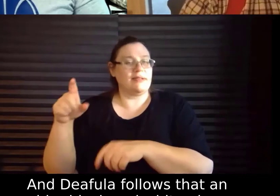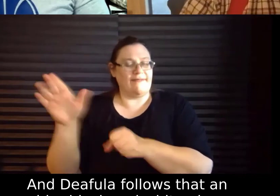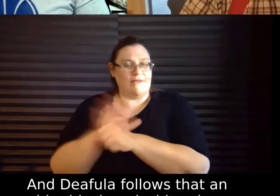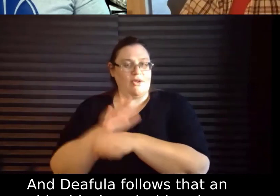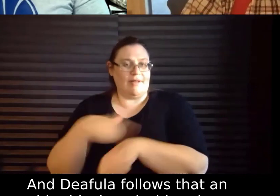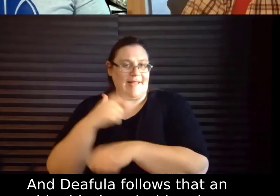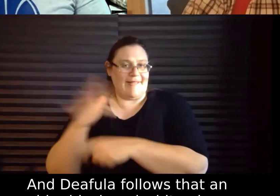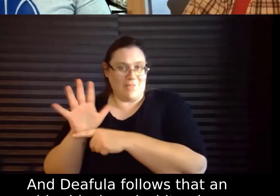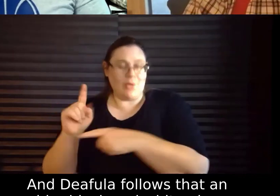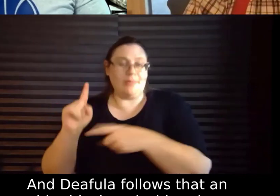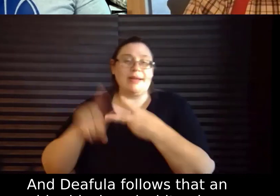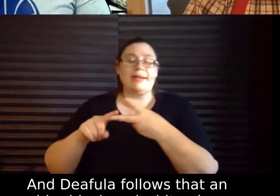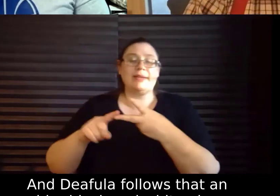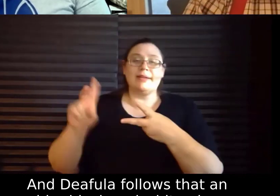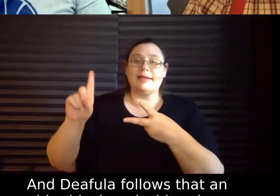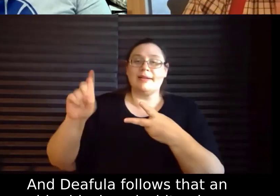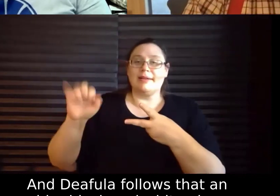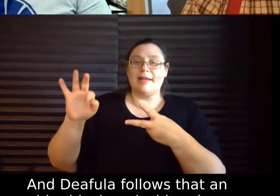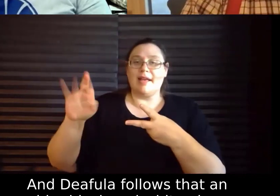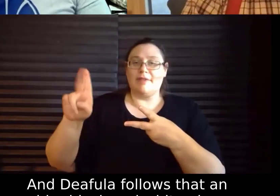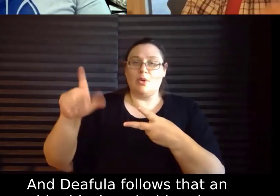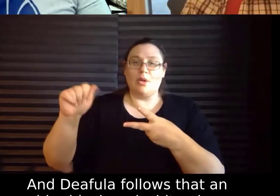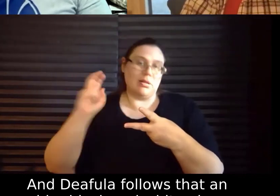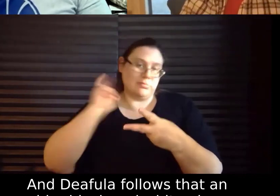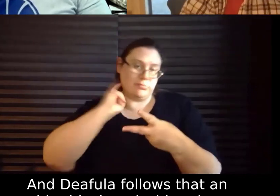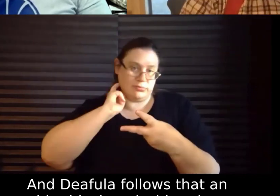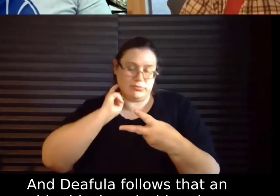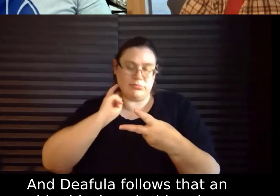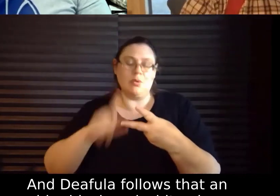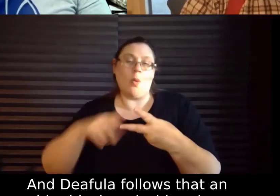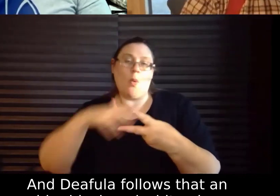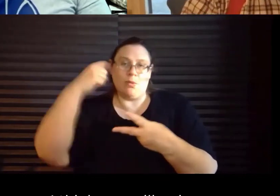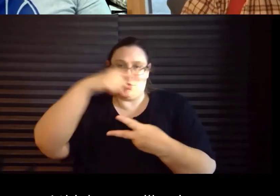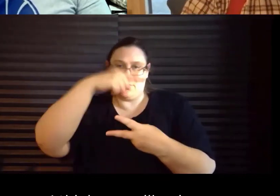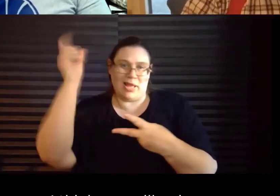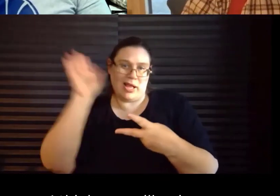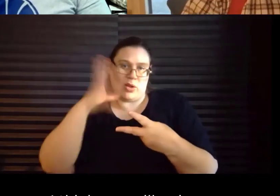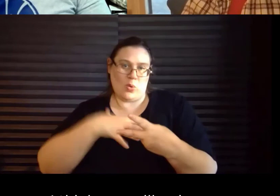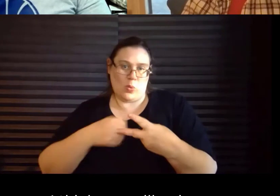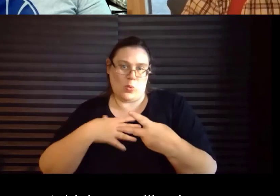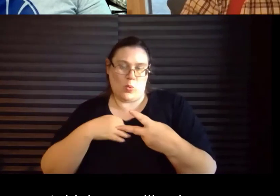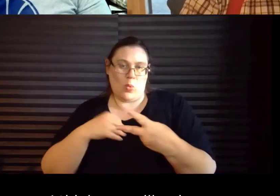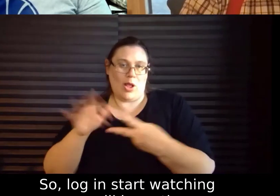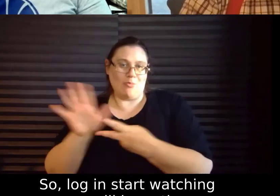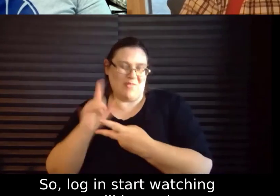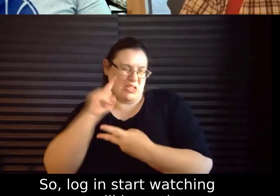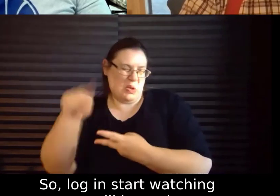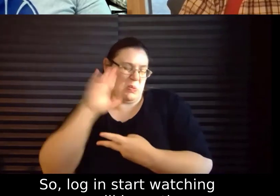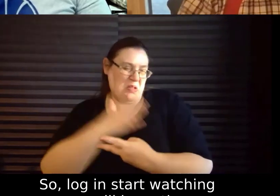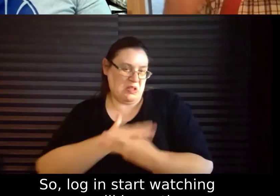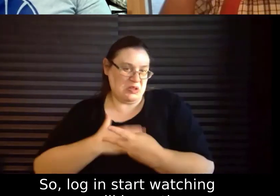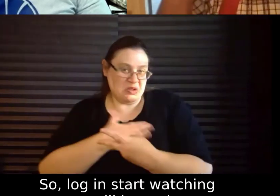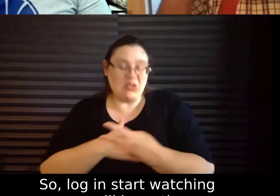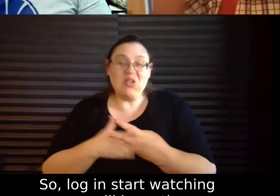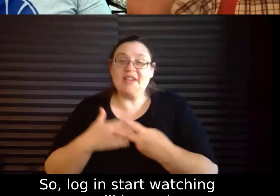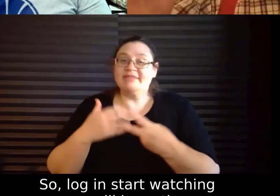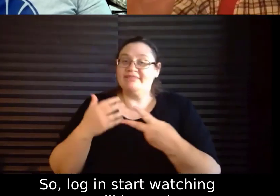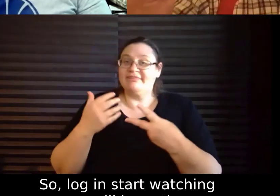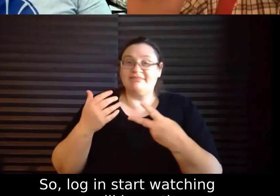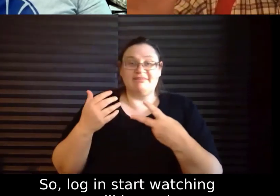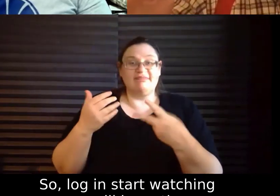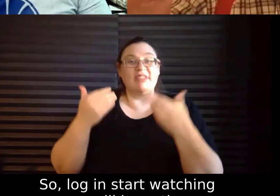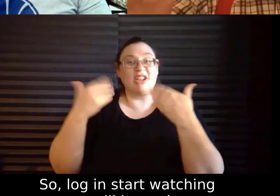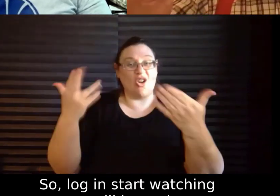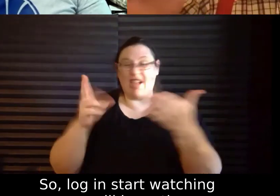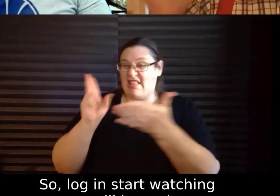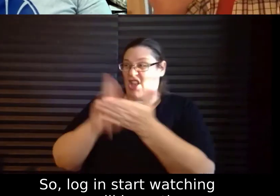Defula follows that, an older black and white piece, which I think you guys will enjoy. So you can go ahead and log in